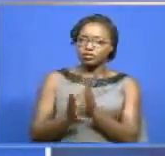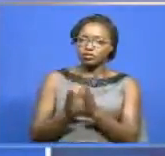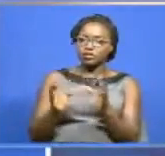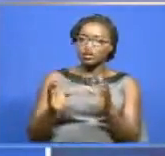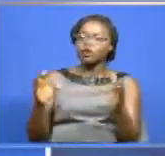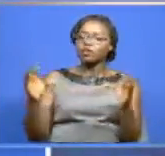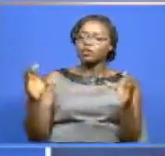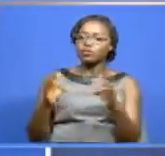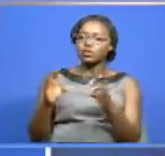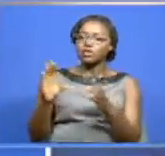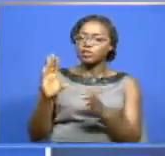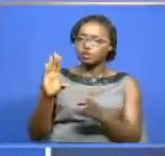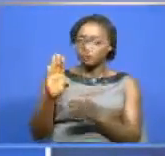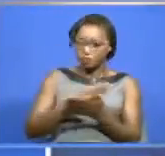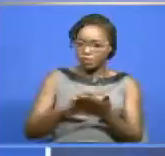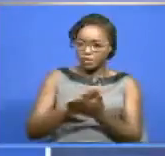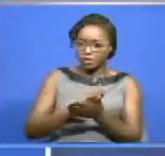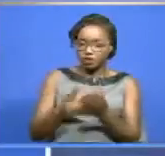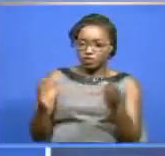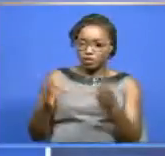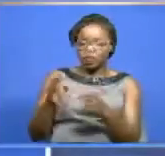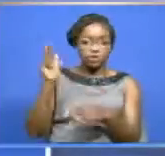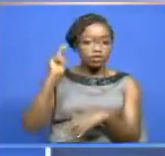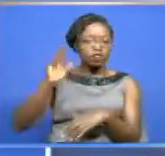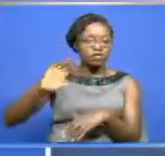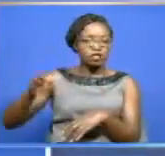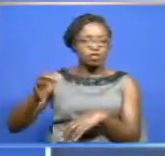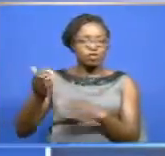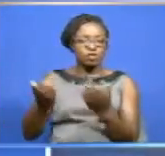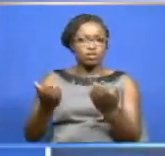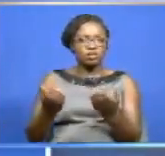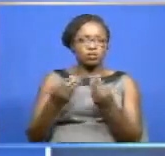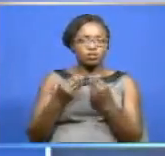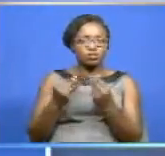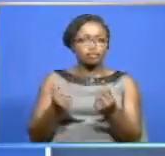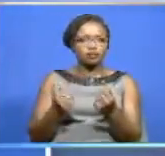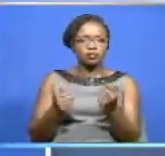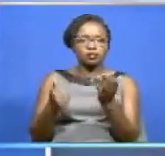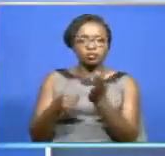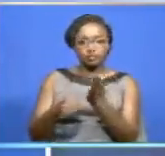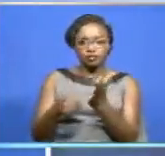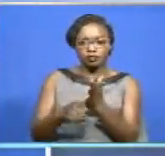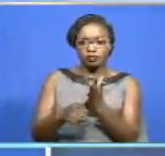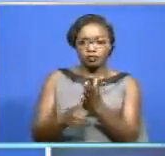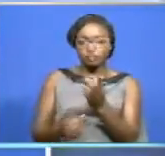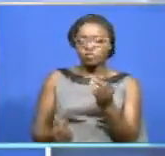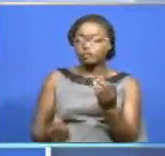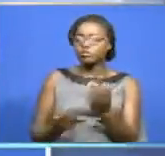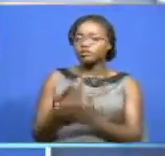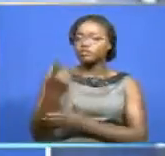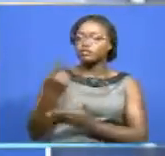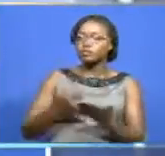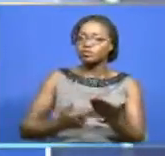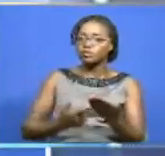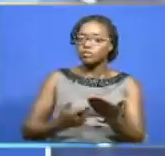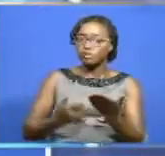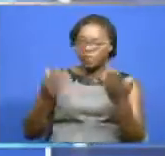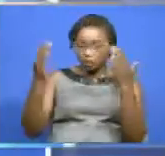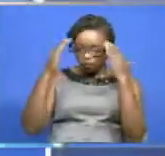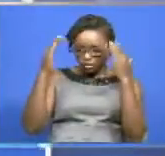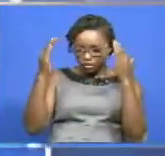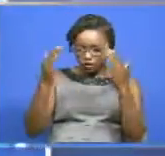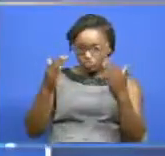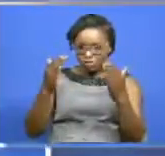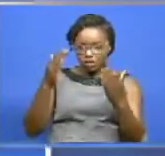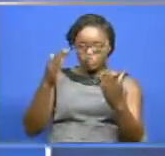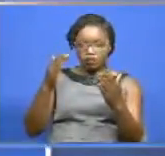community-based organization in Kisii County now says there is need to address the root causes of the vice with a view of protecting thousands of